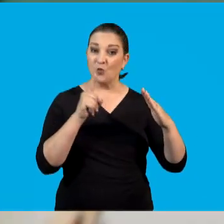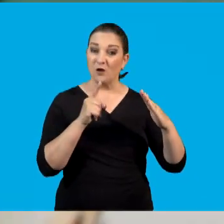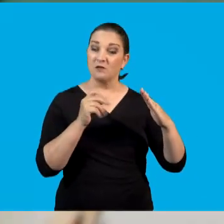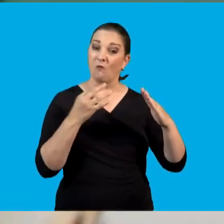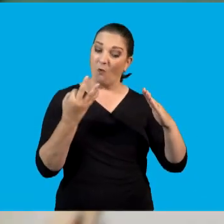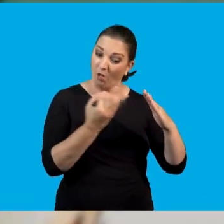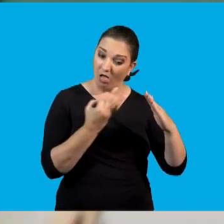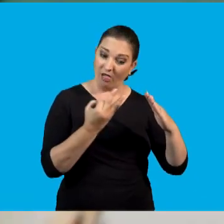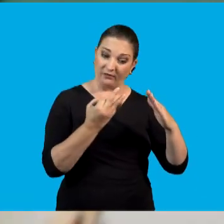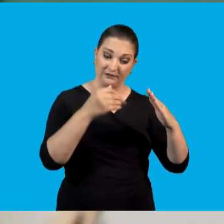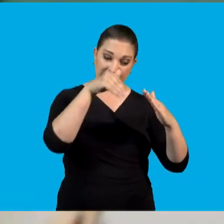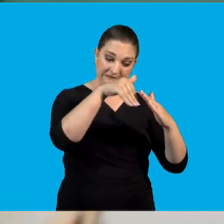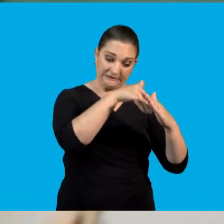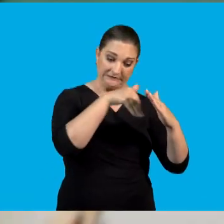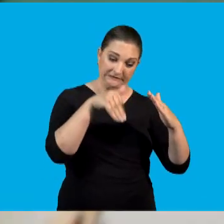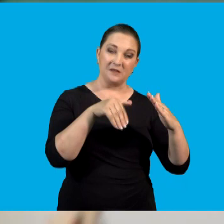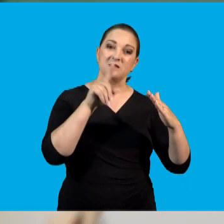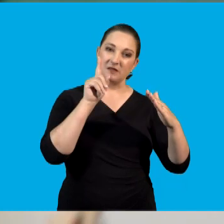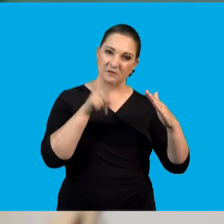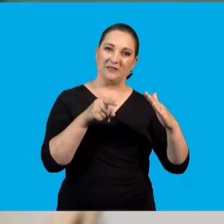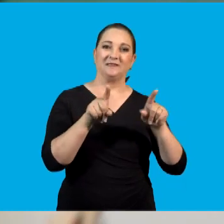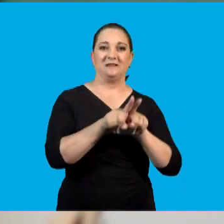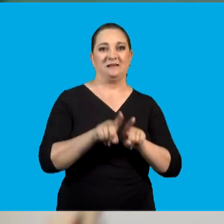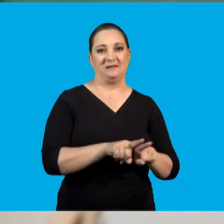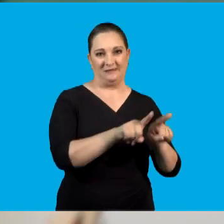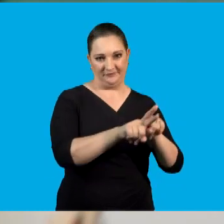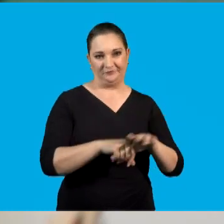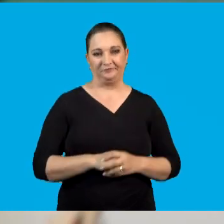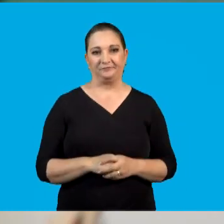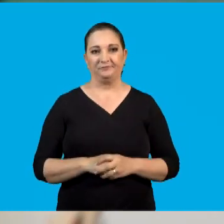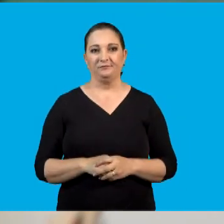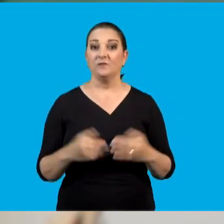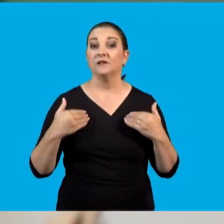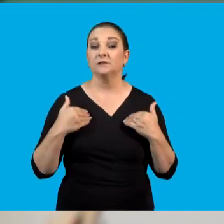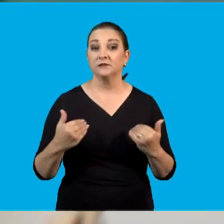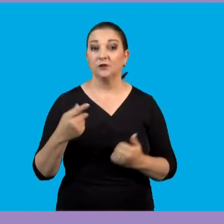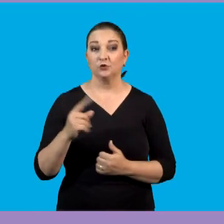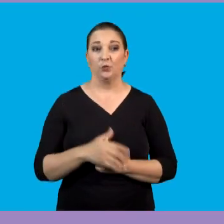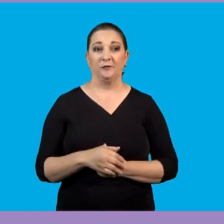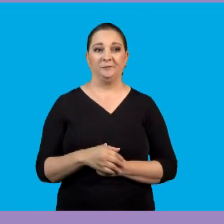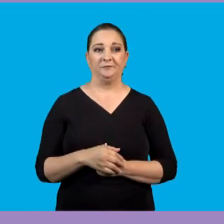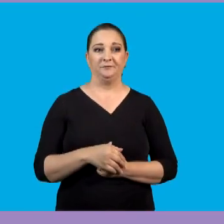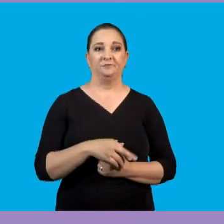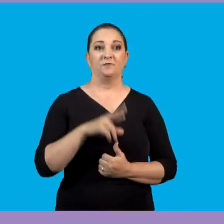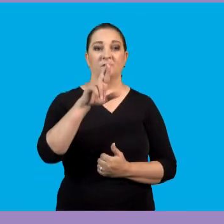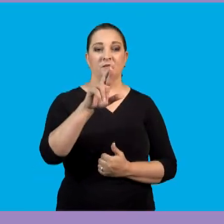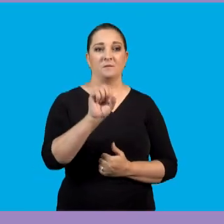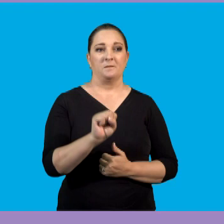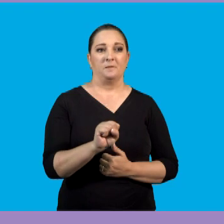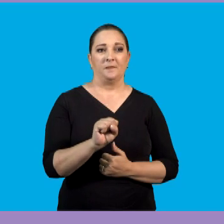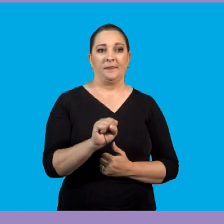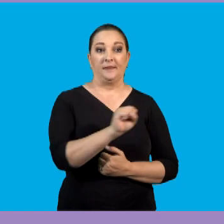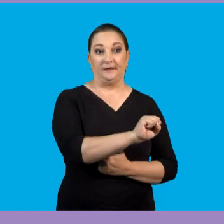angles must be, or the corresponding angles, they must be equal. So let's start with triangle